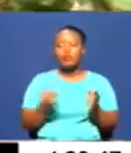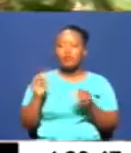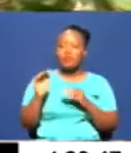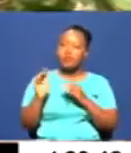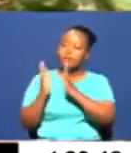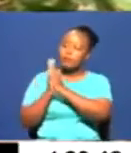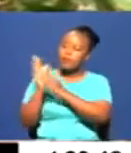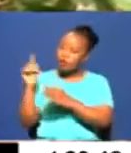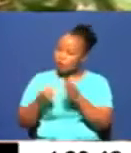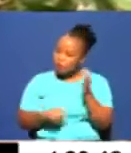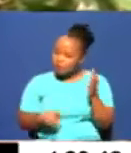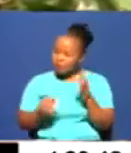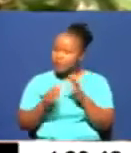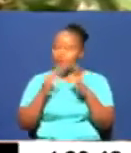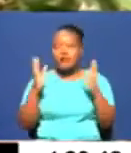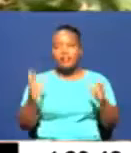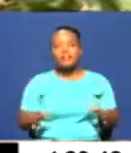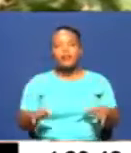mfano mwema